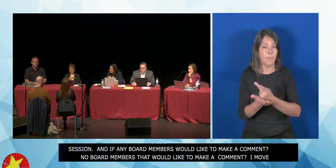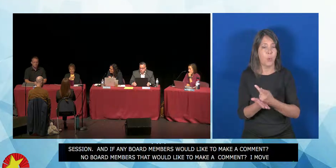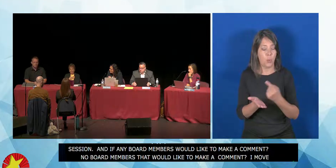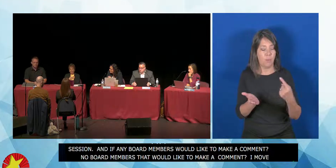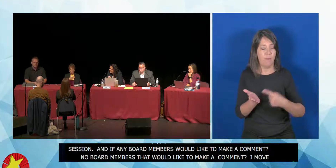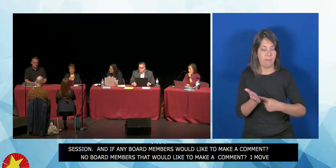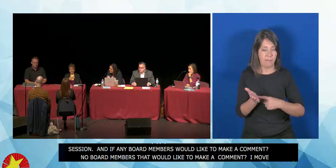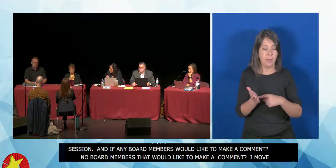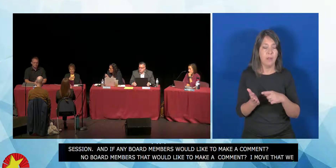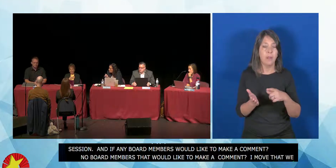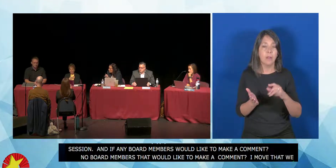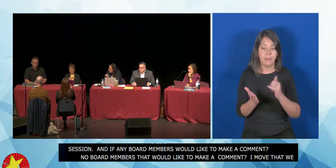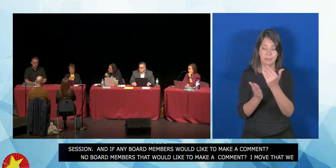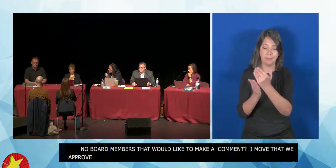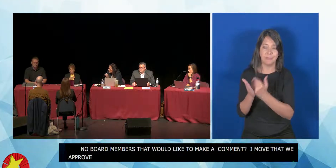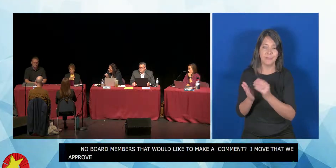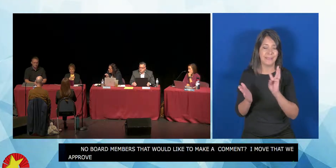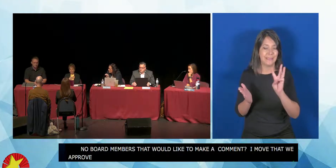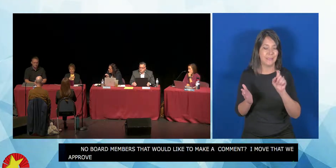6.04.